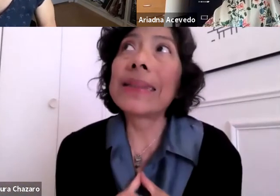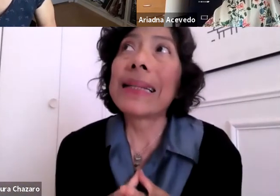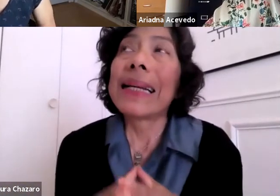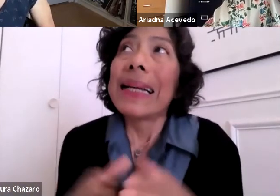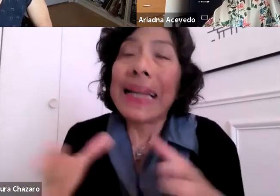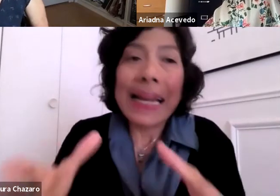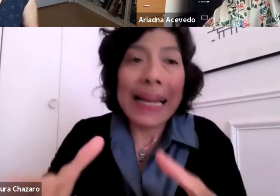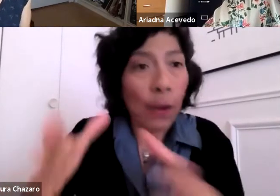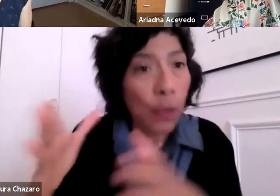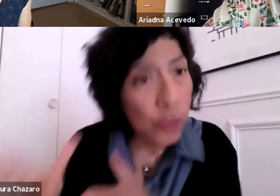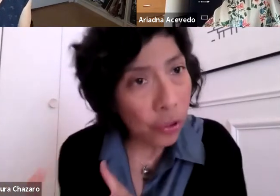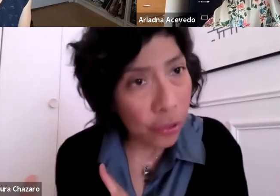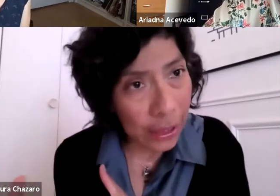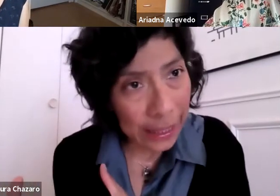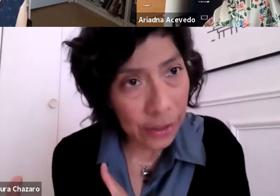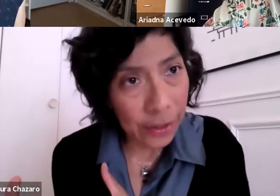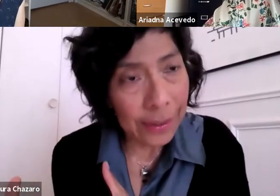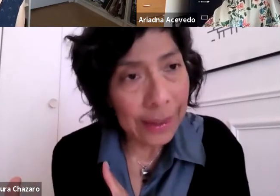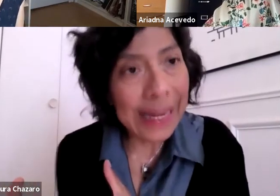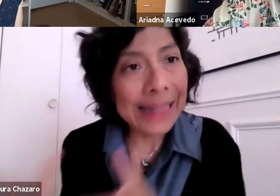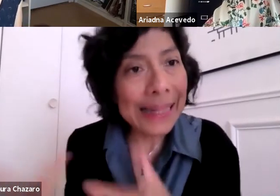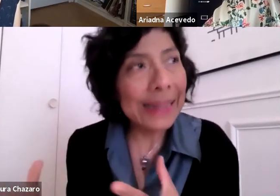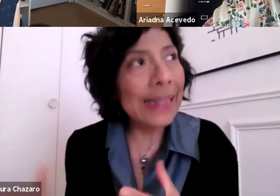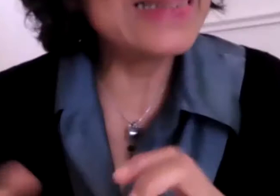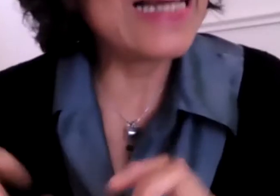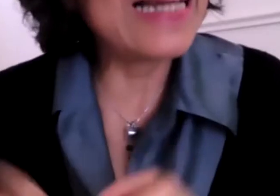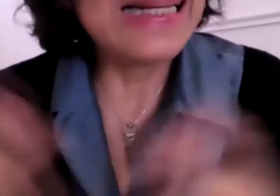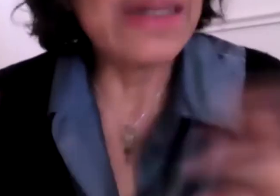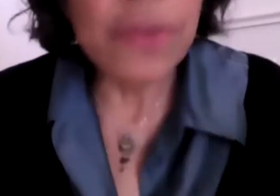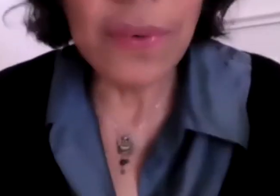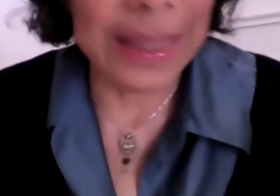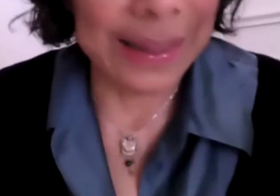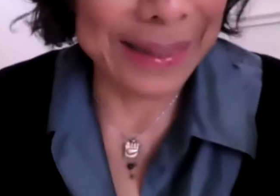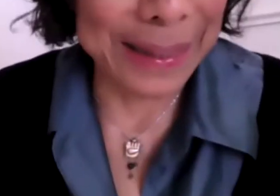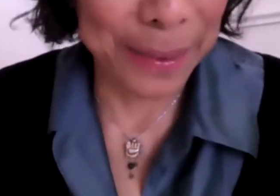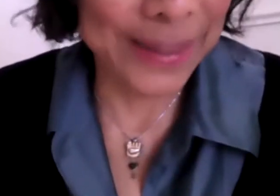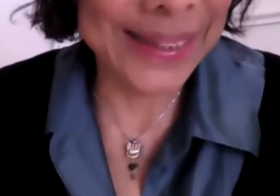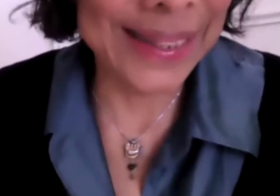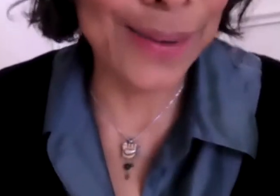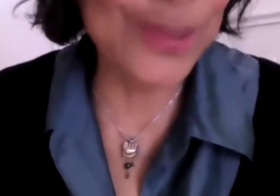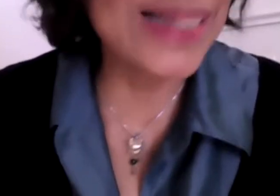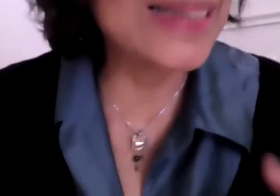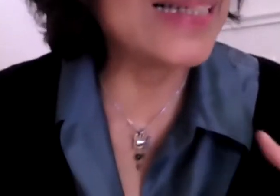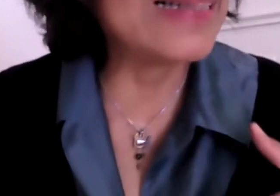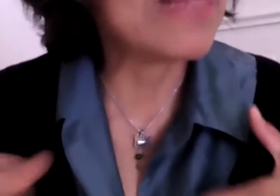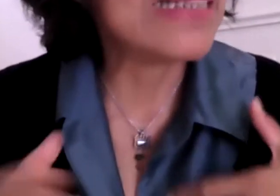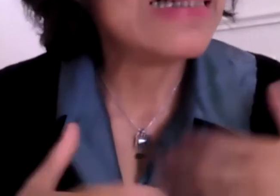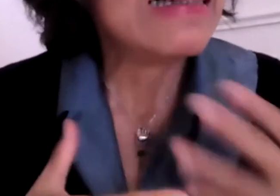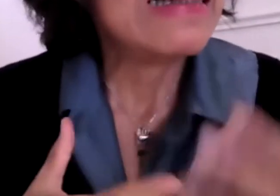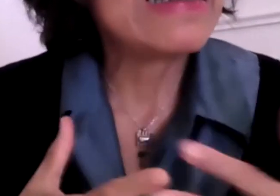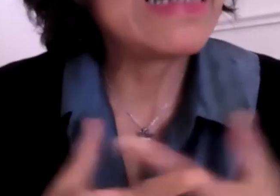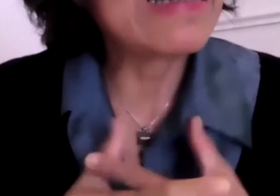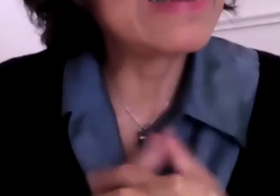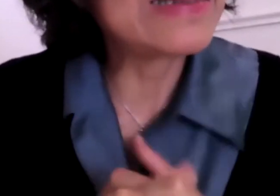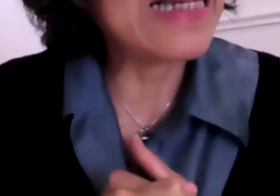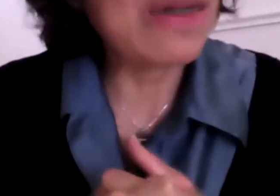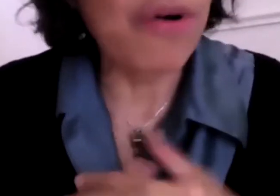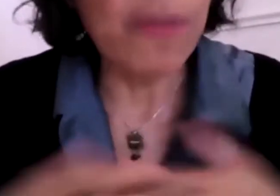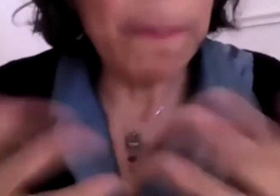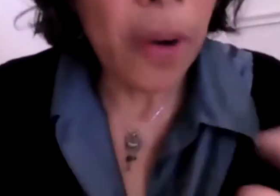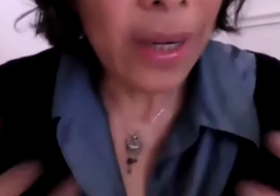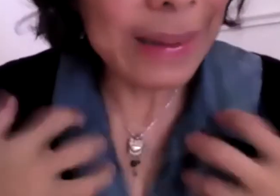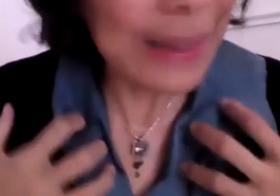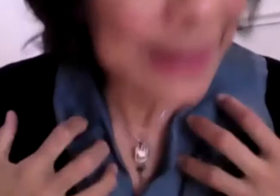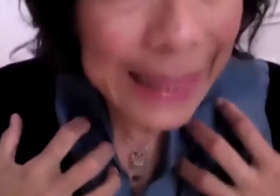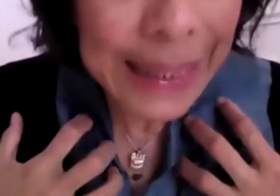try to save them. So along with with those characteristics, race